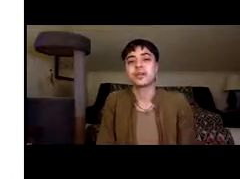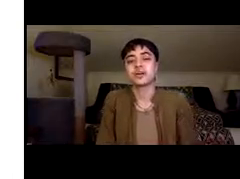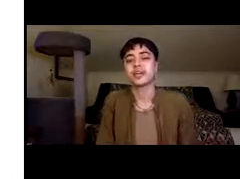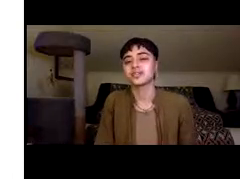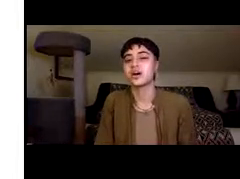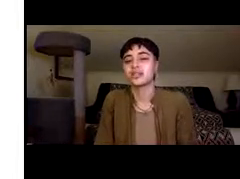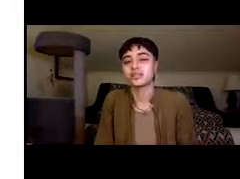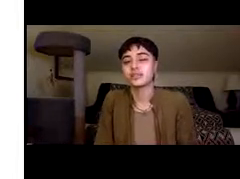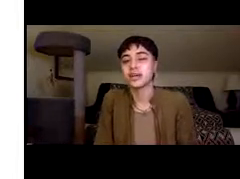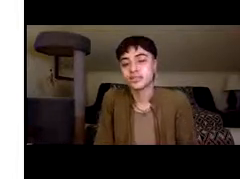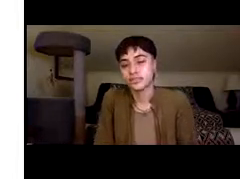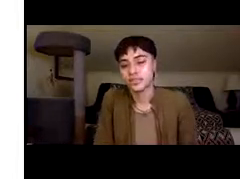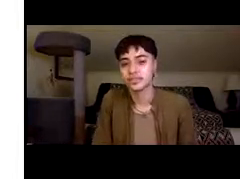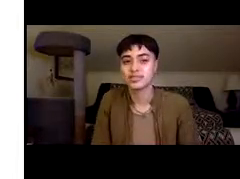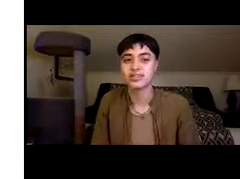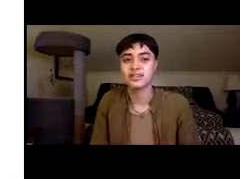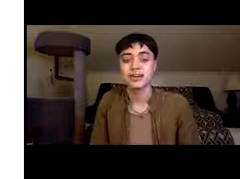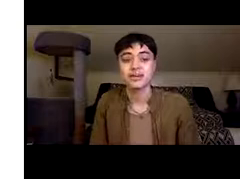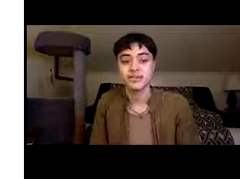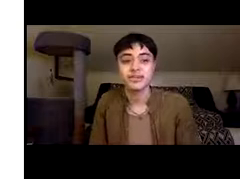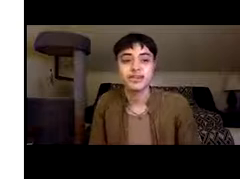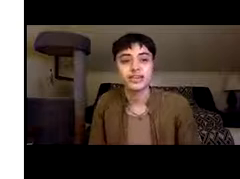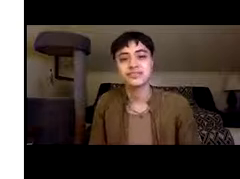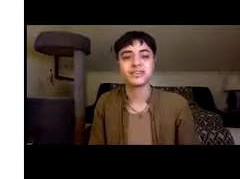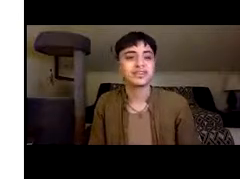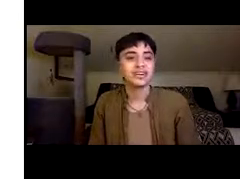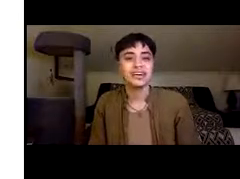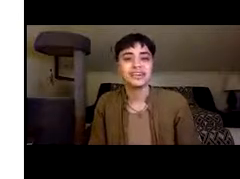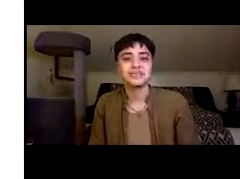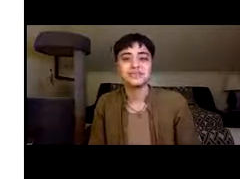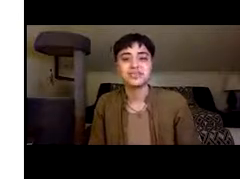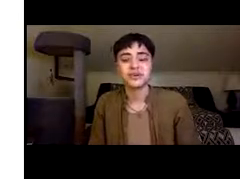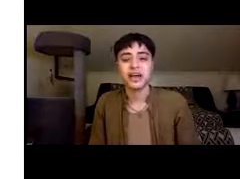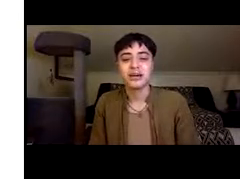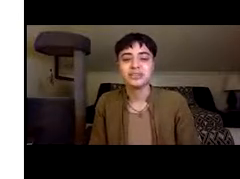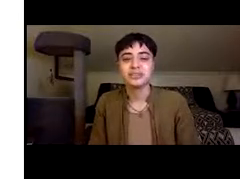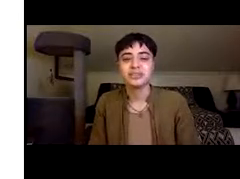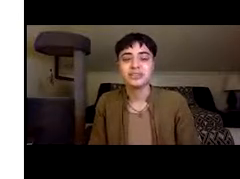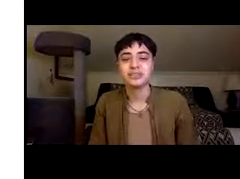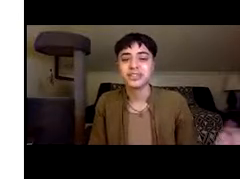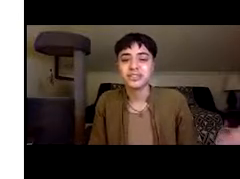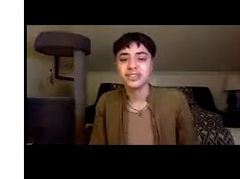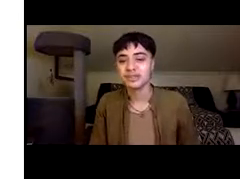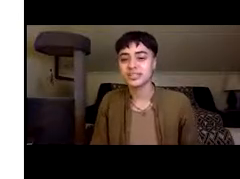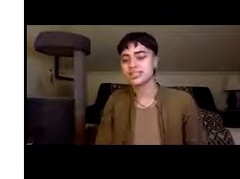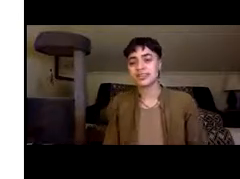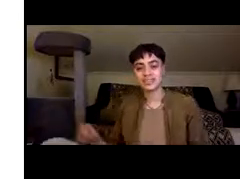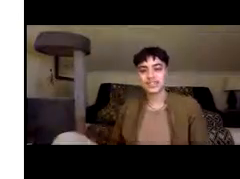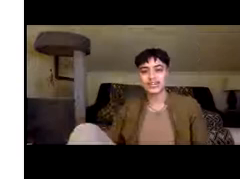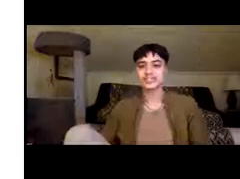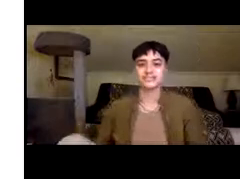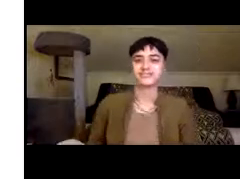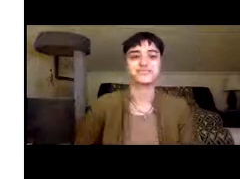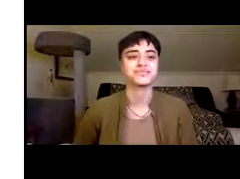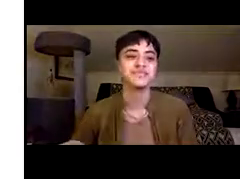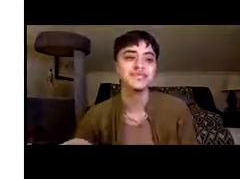my art and talk to customers in real life. So that was a really great experience. Next